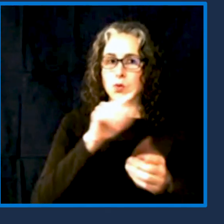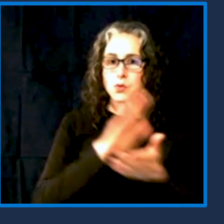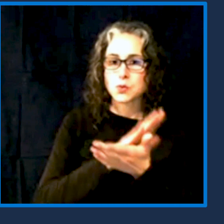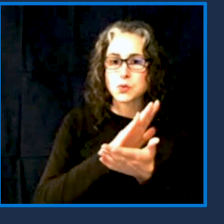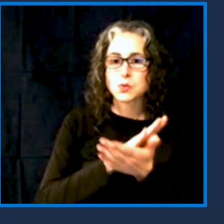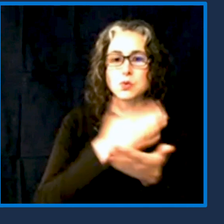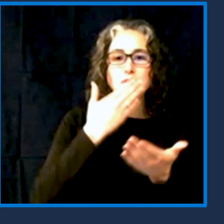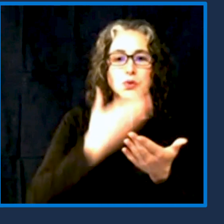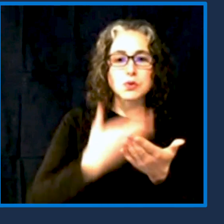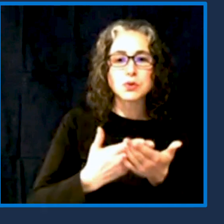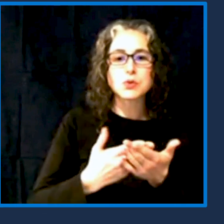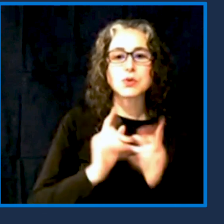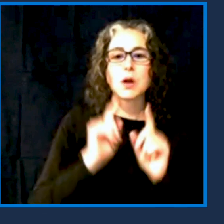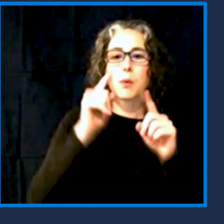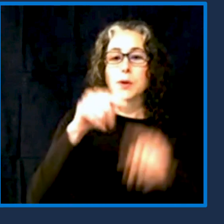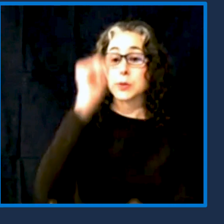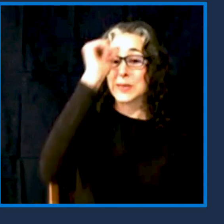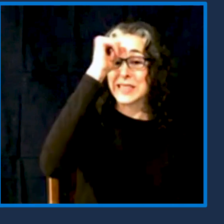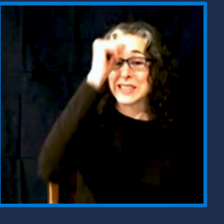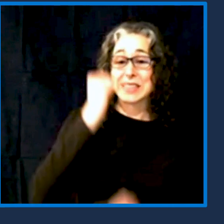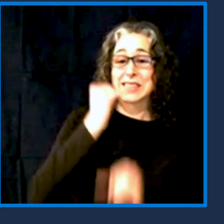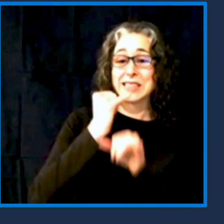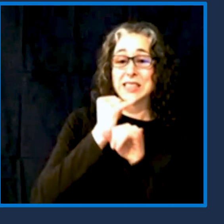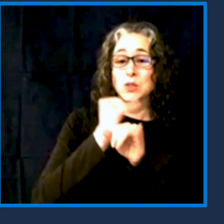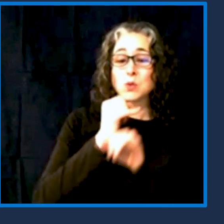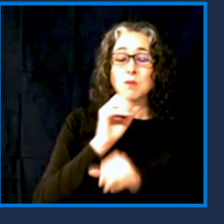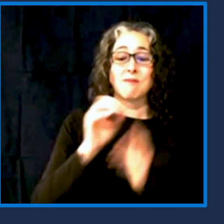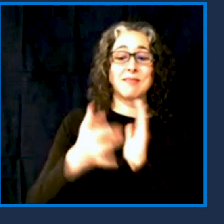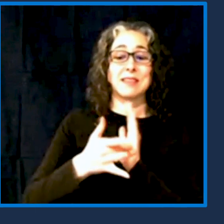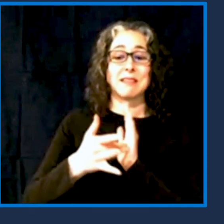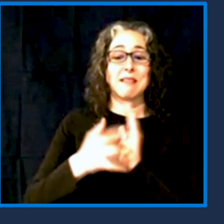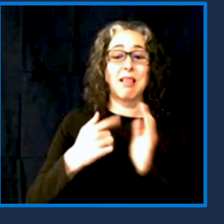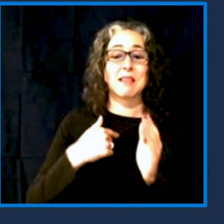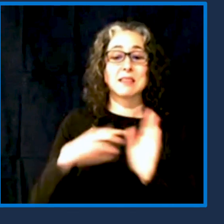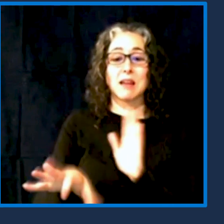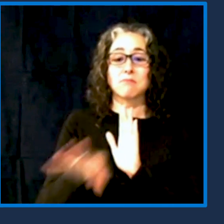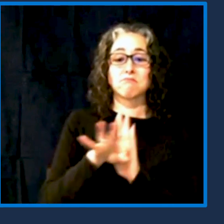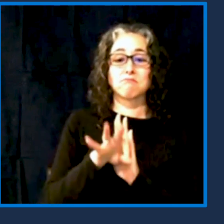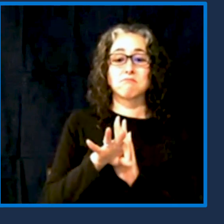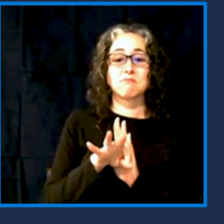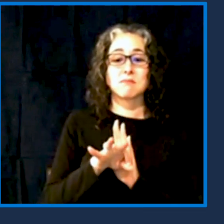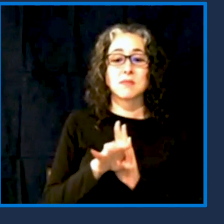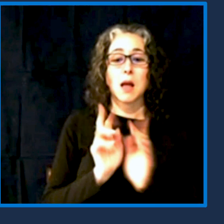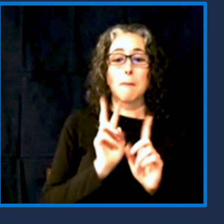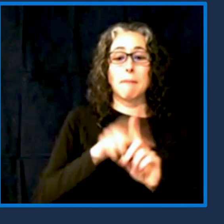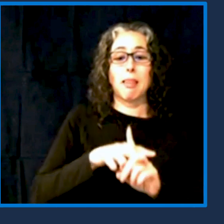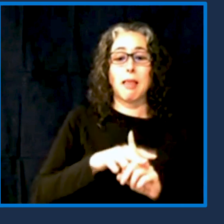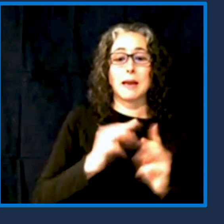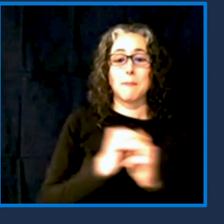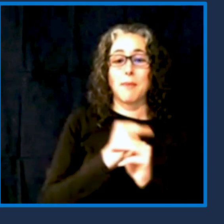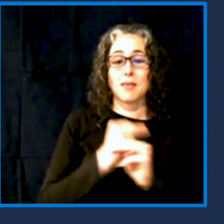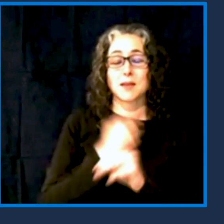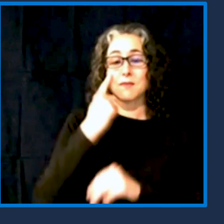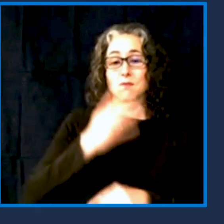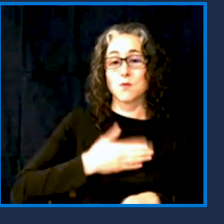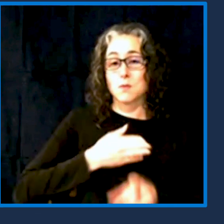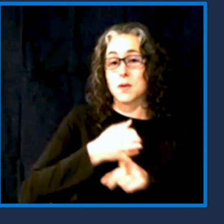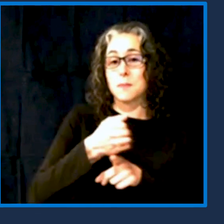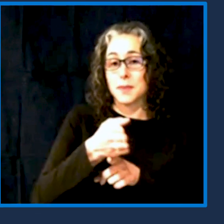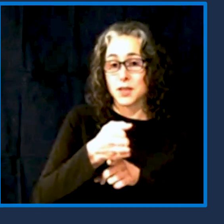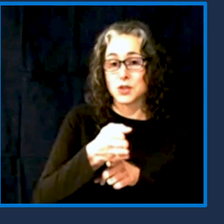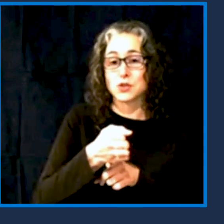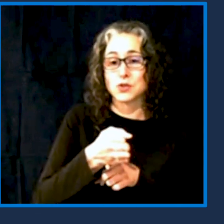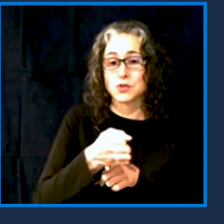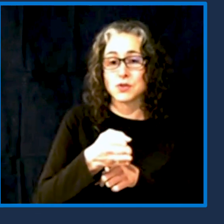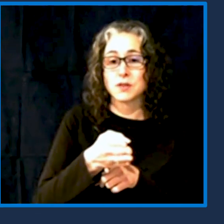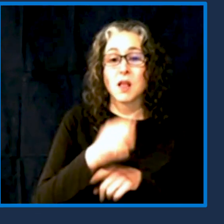Indian Institute of Technology, Roorkee. So I choose applied mathematics as my major there. So freshman year at the university